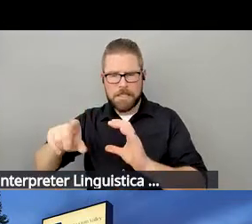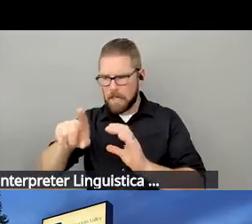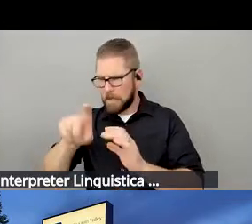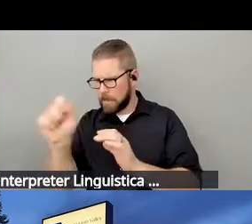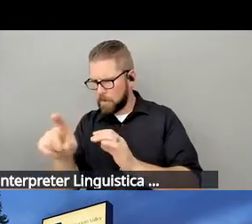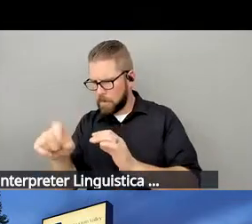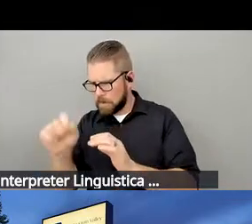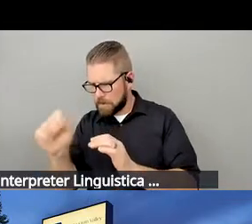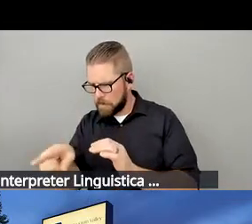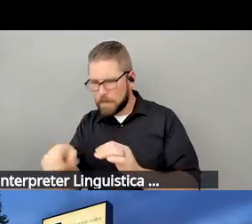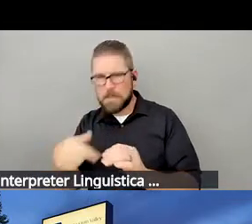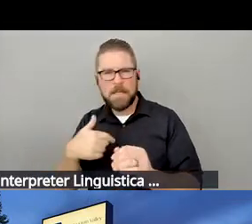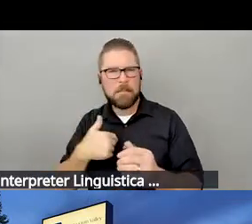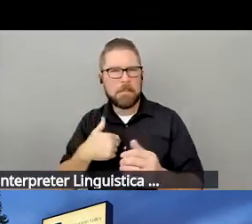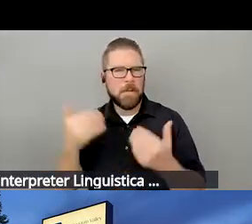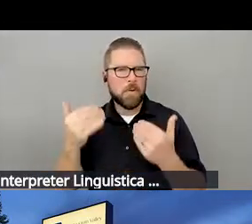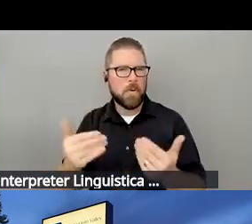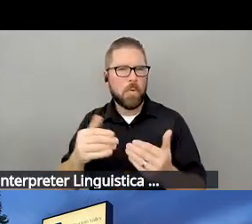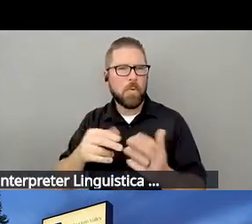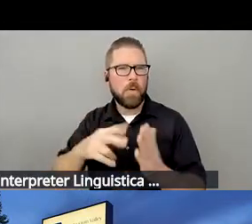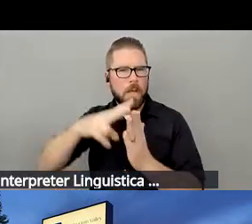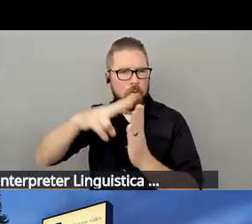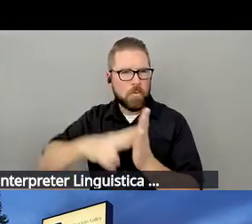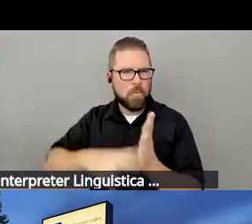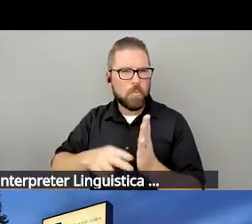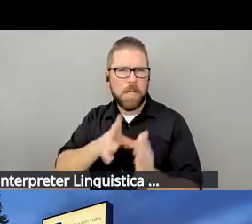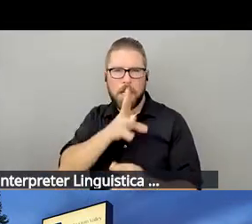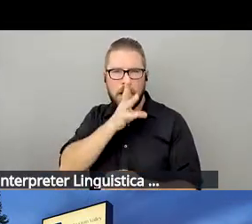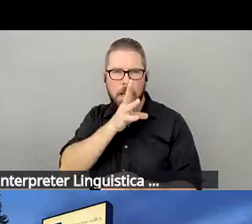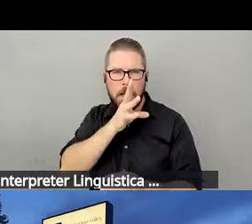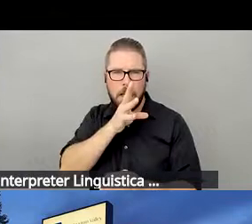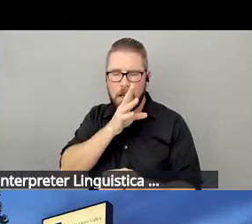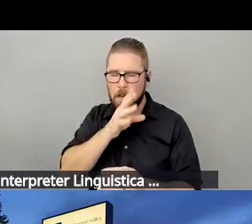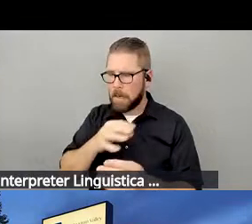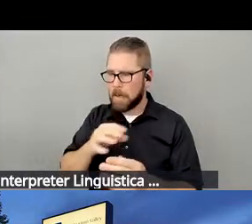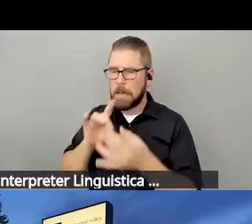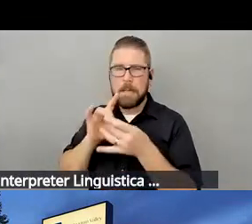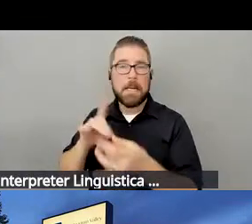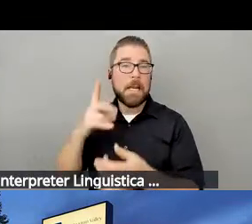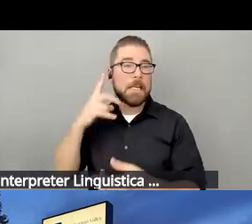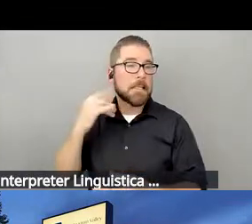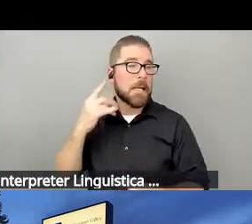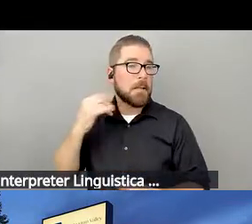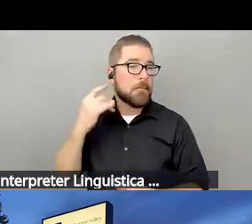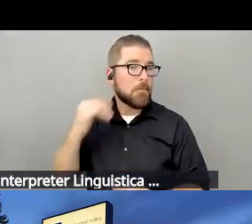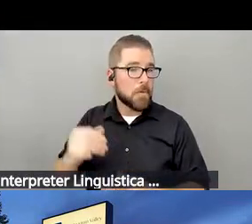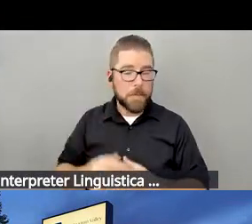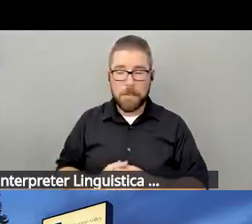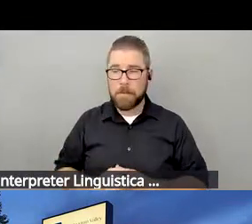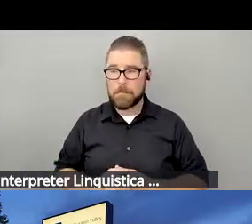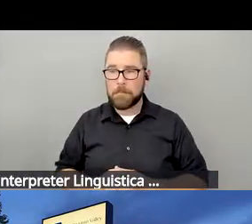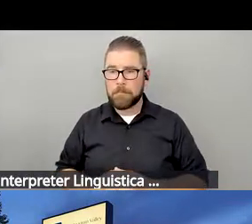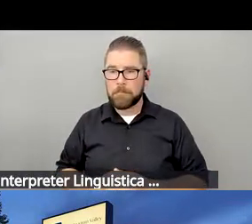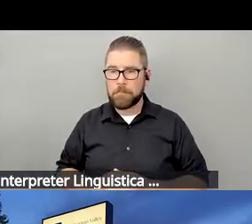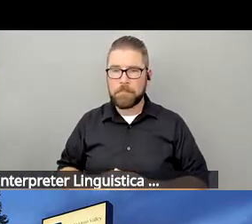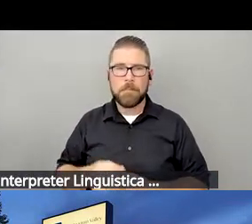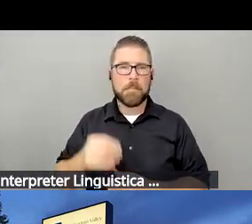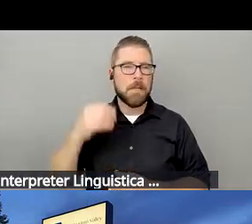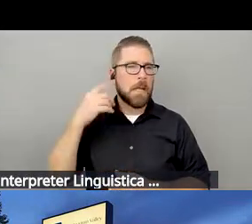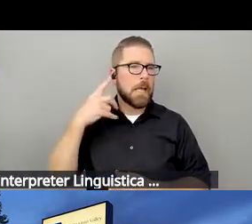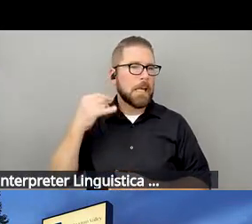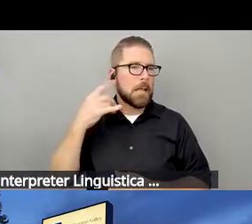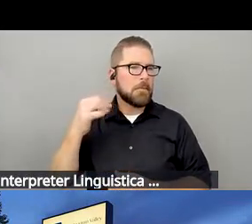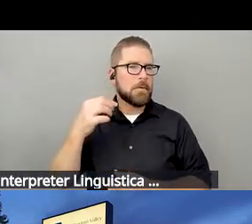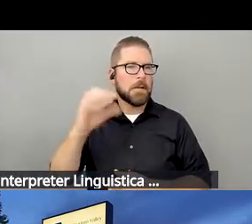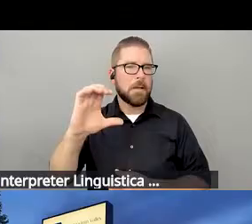aloud regarding California. I'll start my way from the bottom up. Just about California Traction Company, which I think Mary